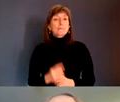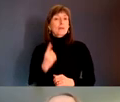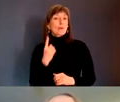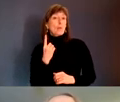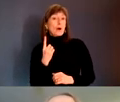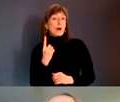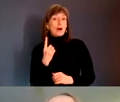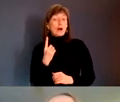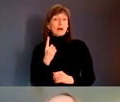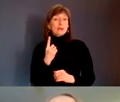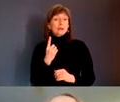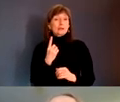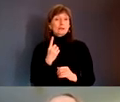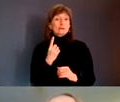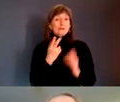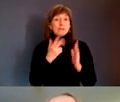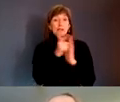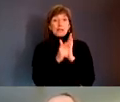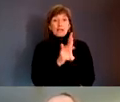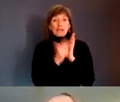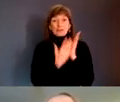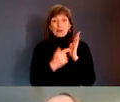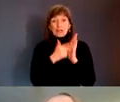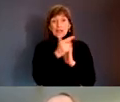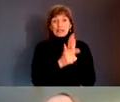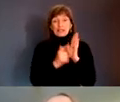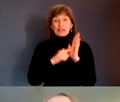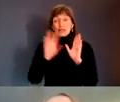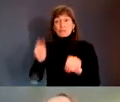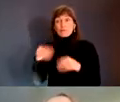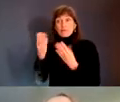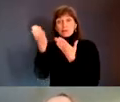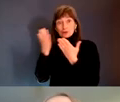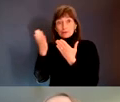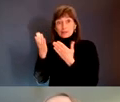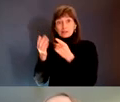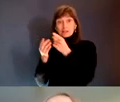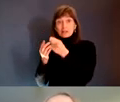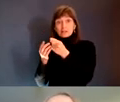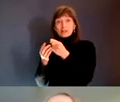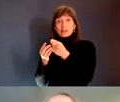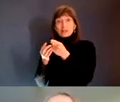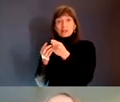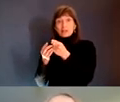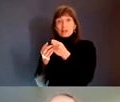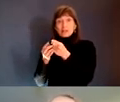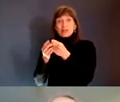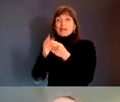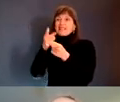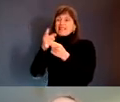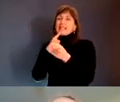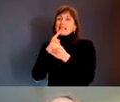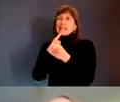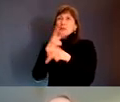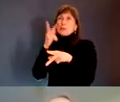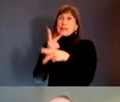the legislation speaks to that the delivery of services under the Act should provide for sort of the preservation of family ties, I believe is